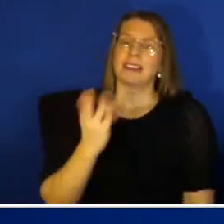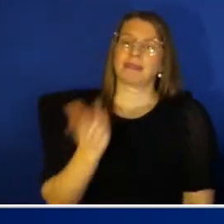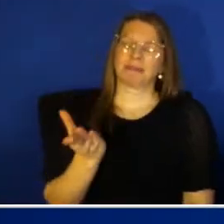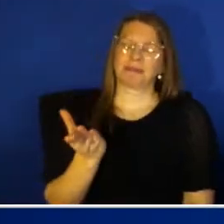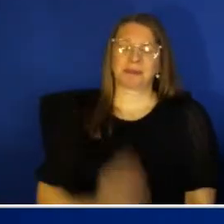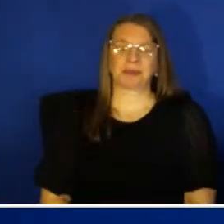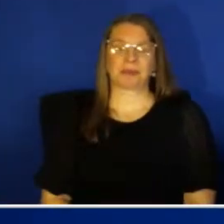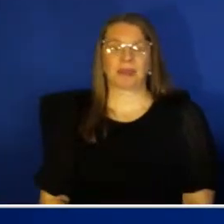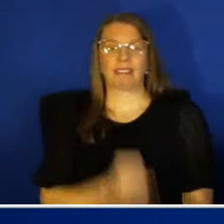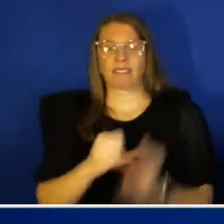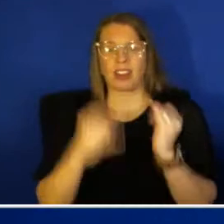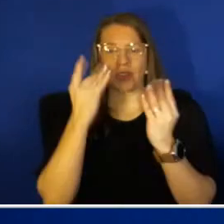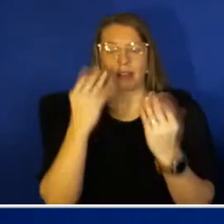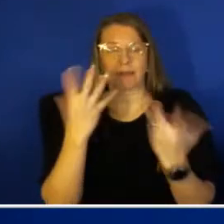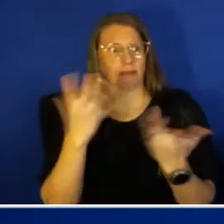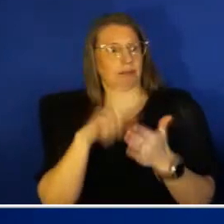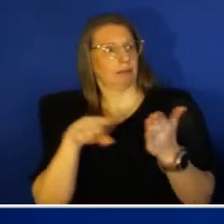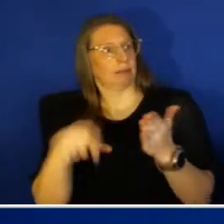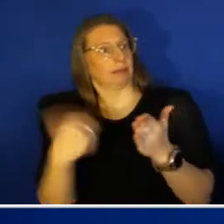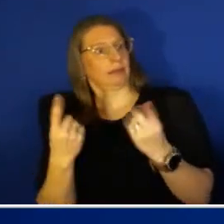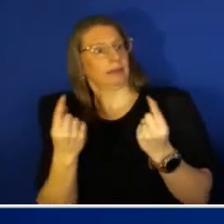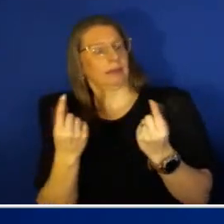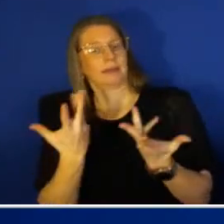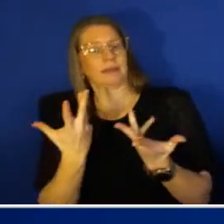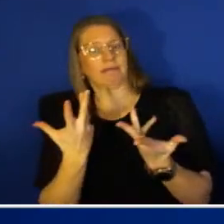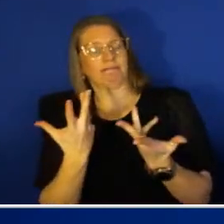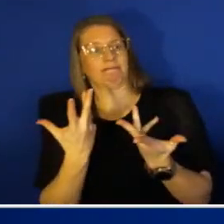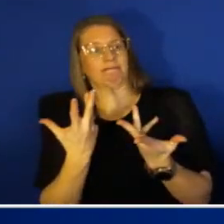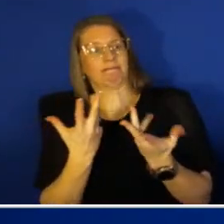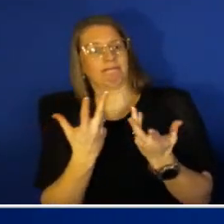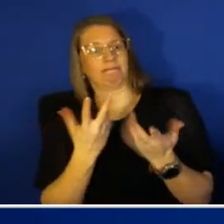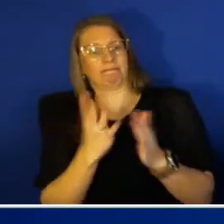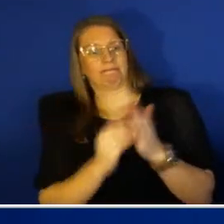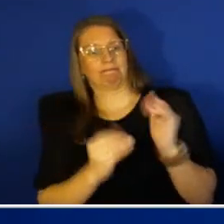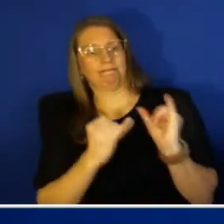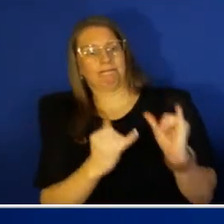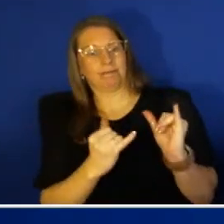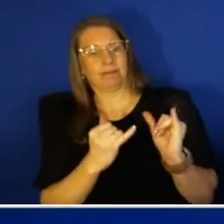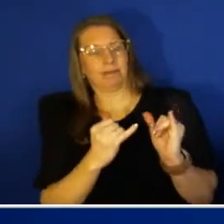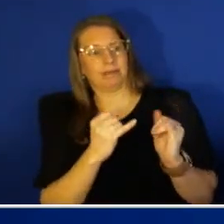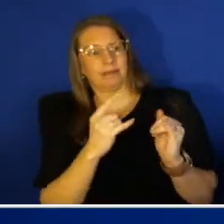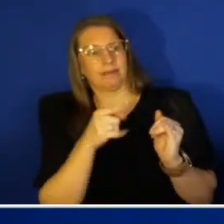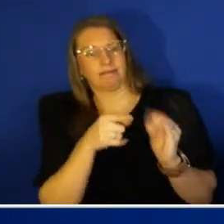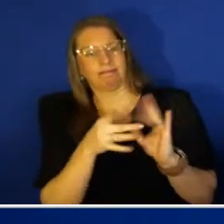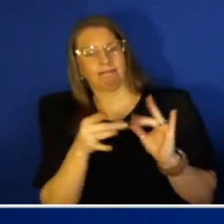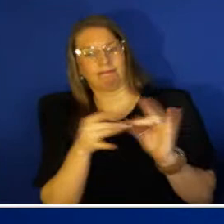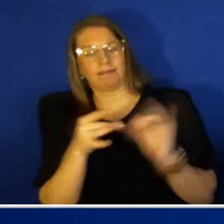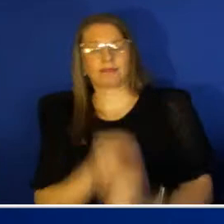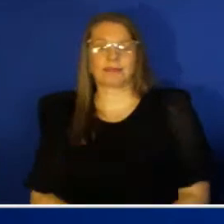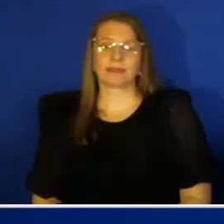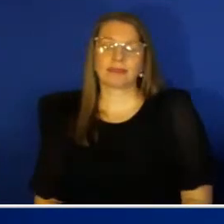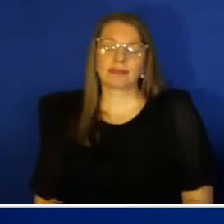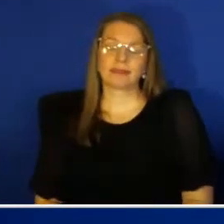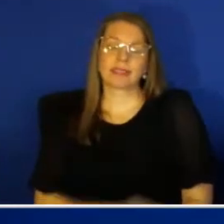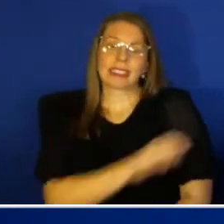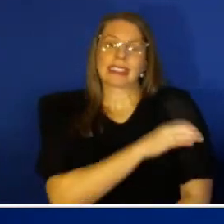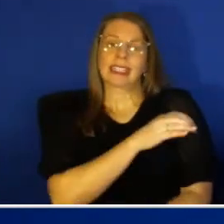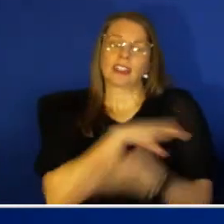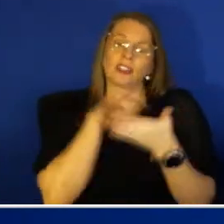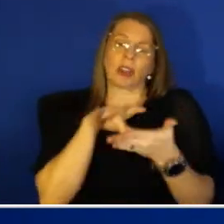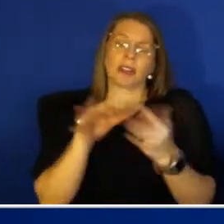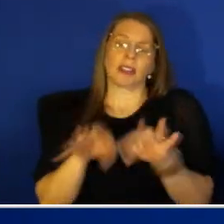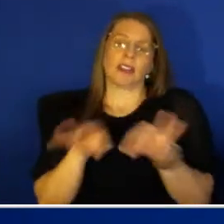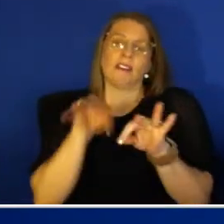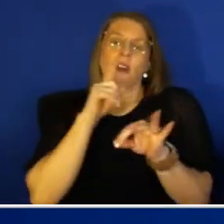think what else is there to do than echo on what our guests have talked about. The clinical trials are so important for